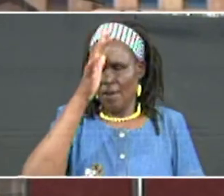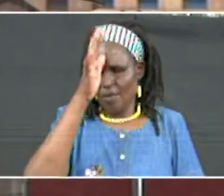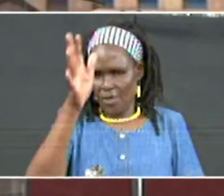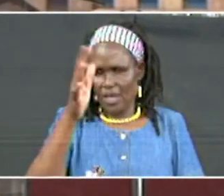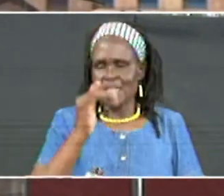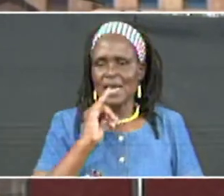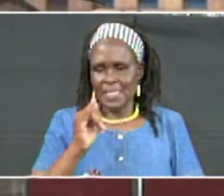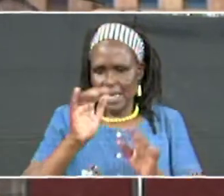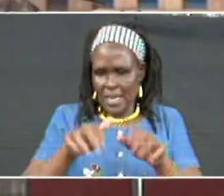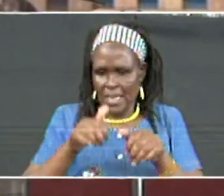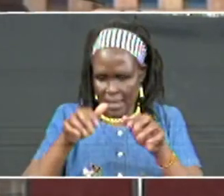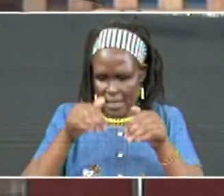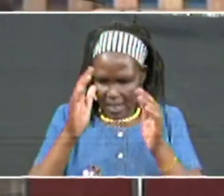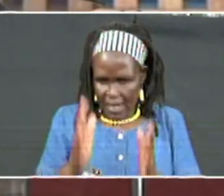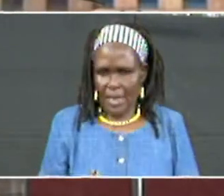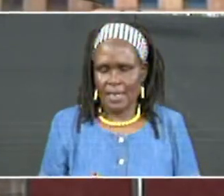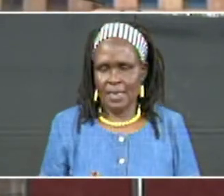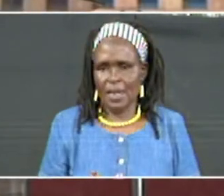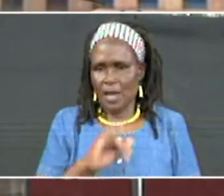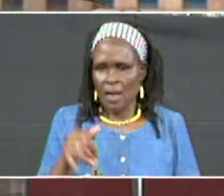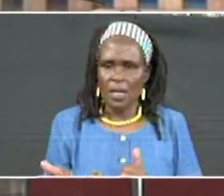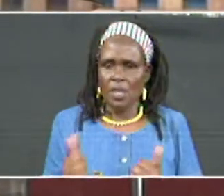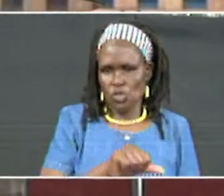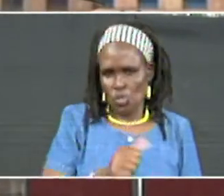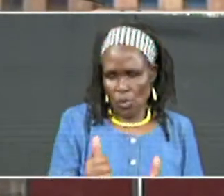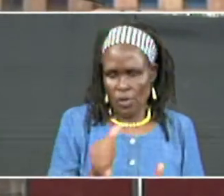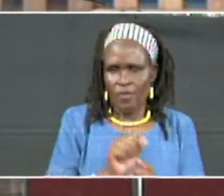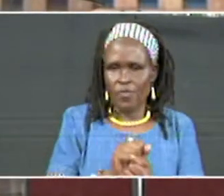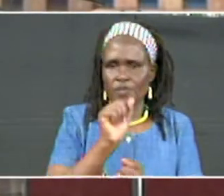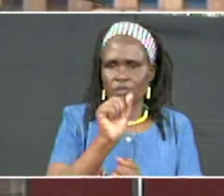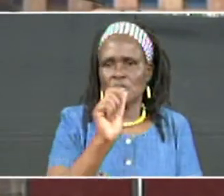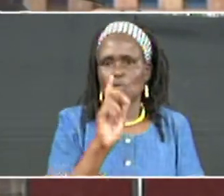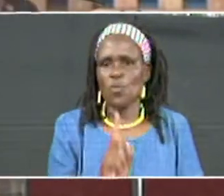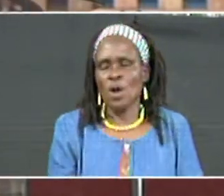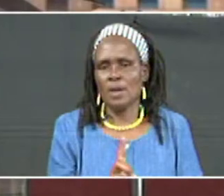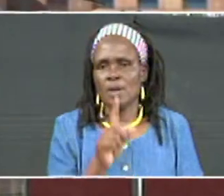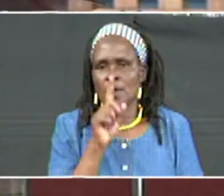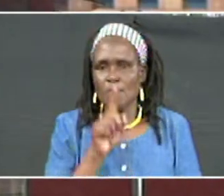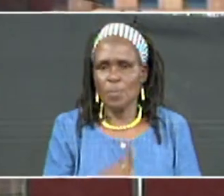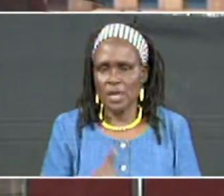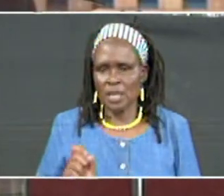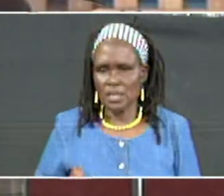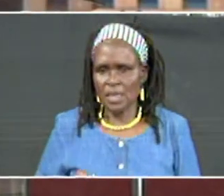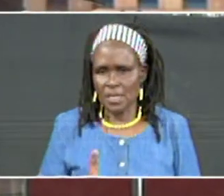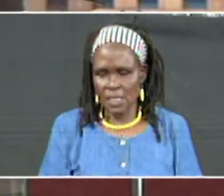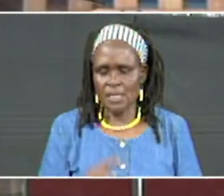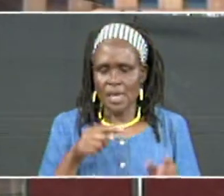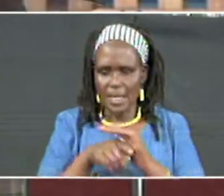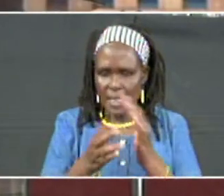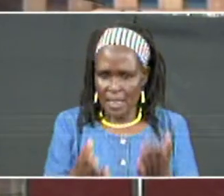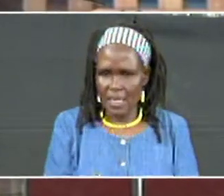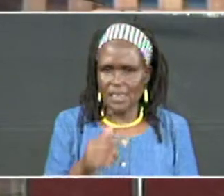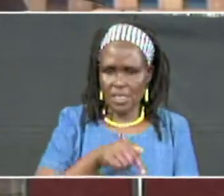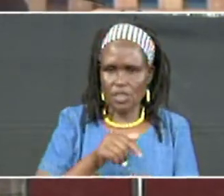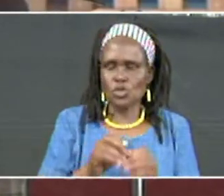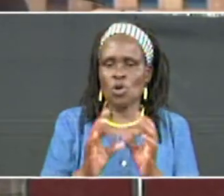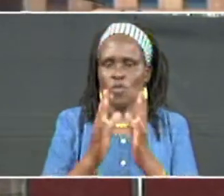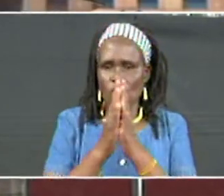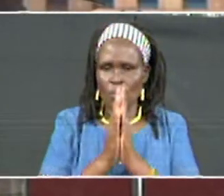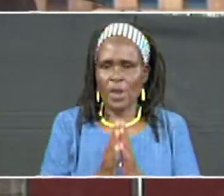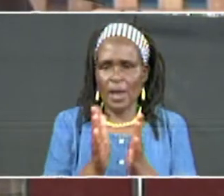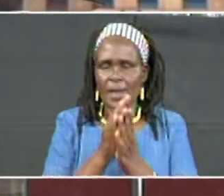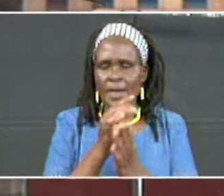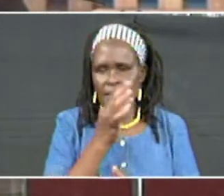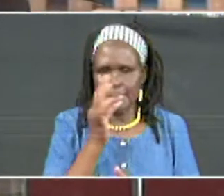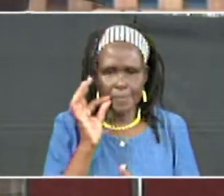gardener. John 15:1. Brothers and sisters, in this season of prayer and fasting, may